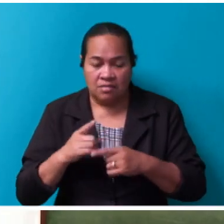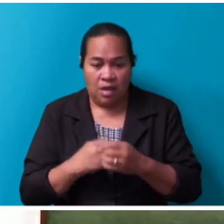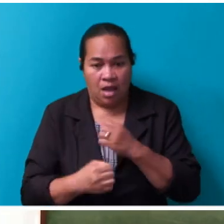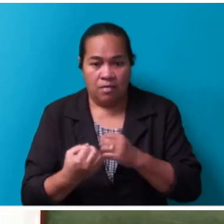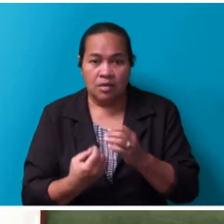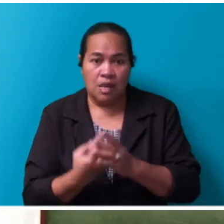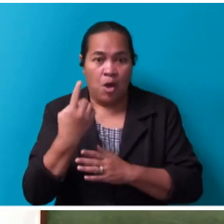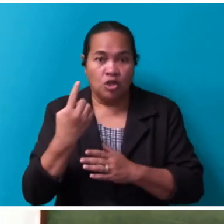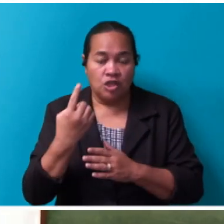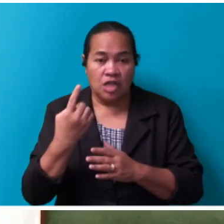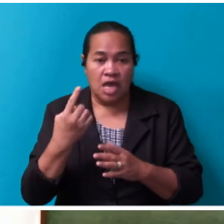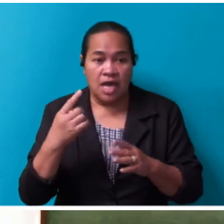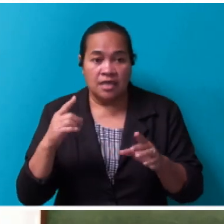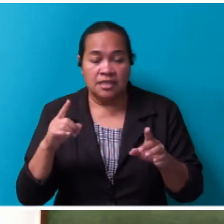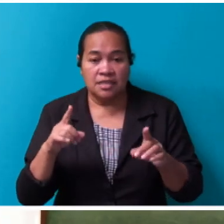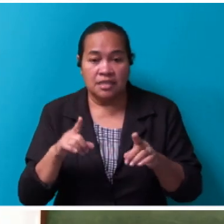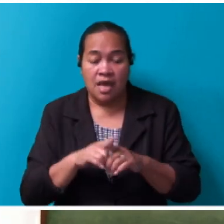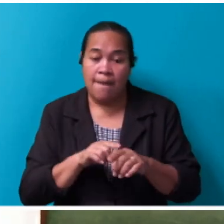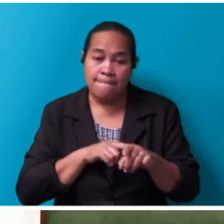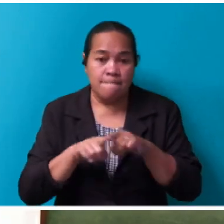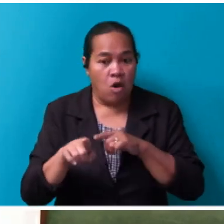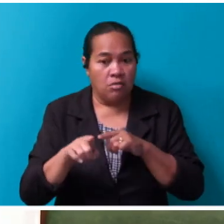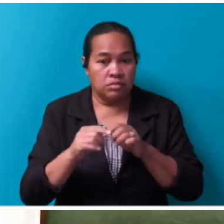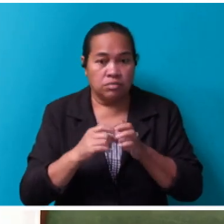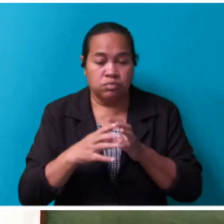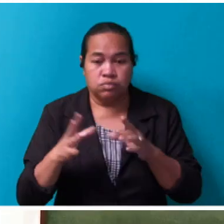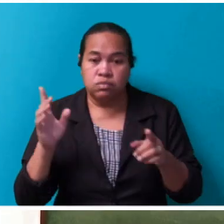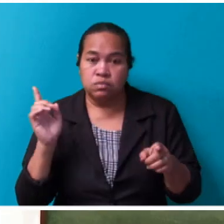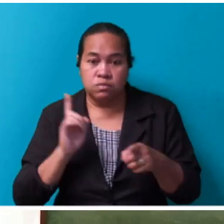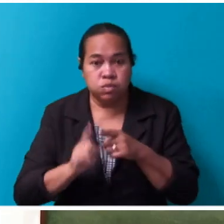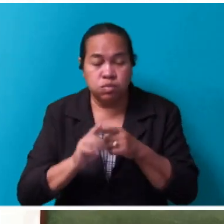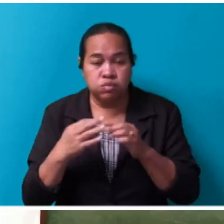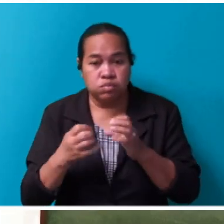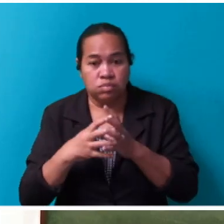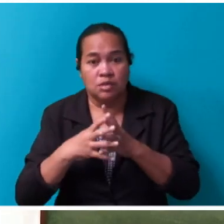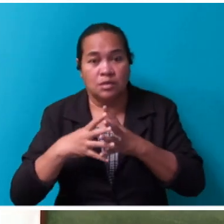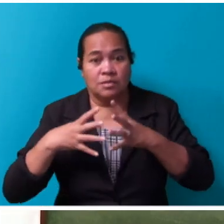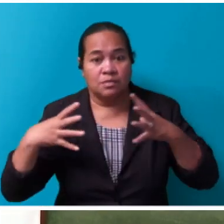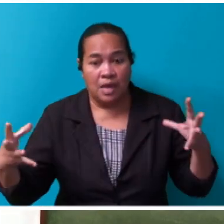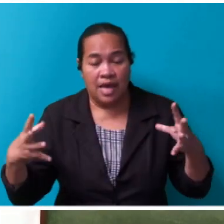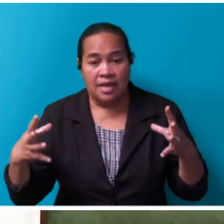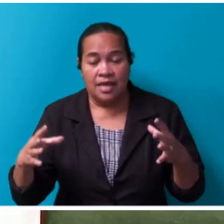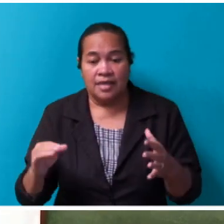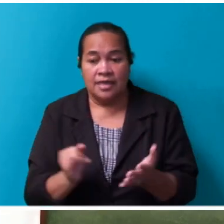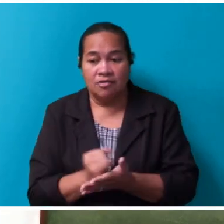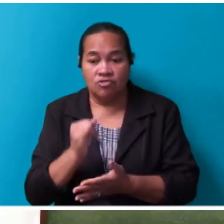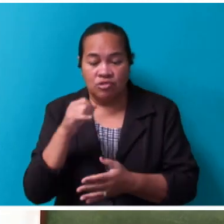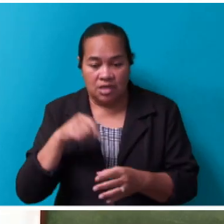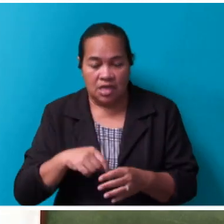the most dynamic and rapidly expanding sectors in the national